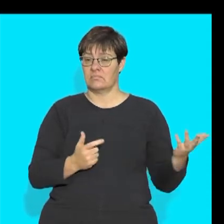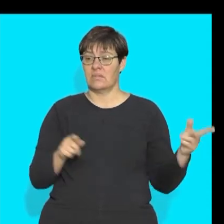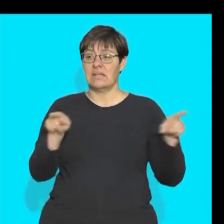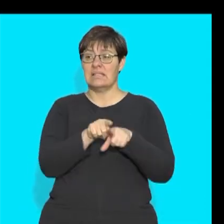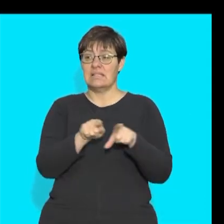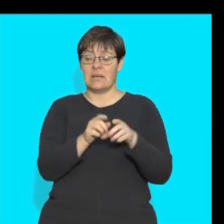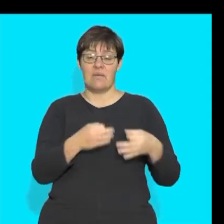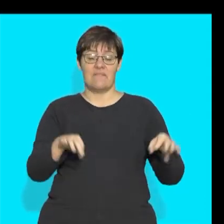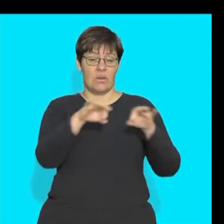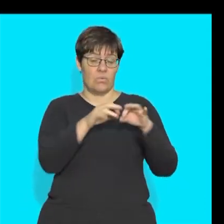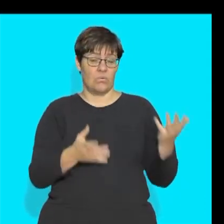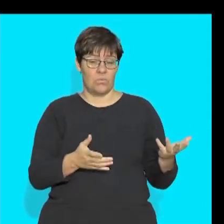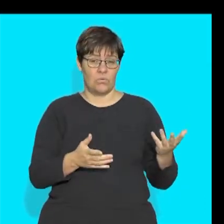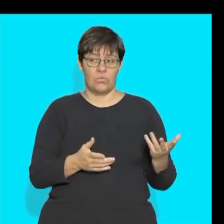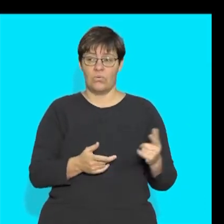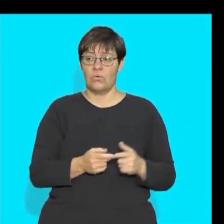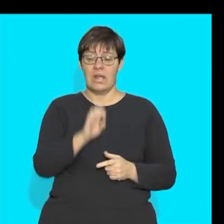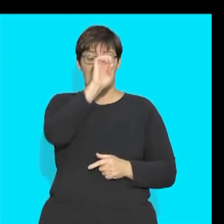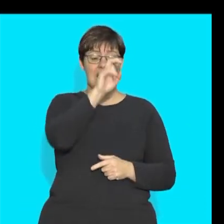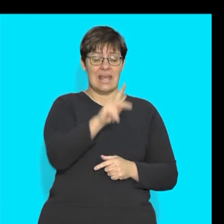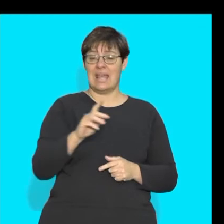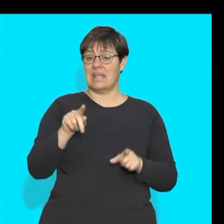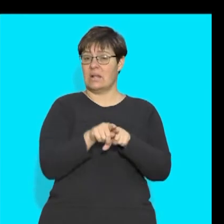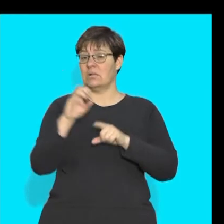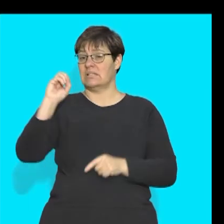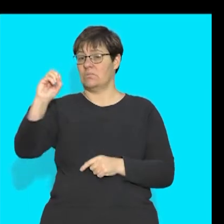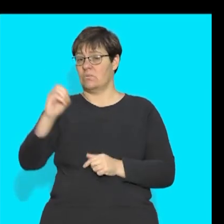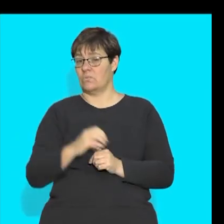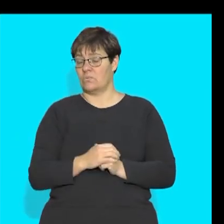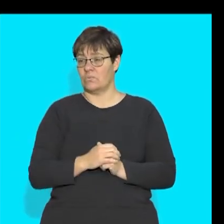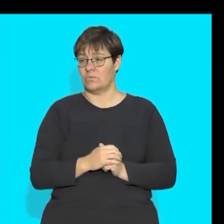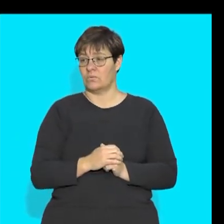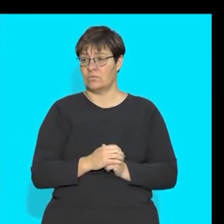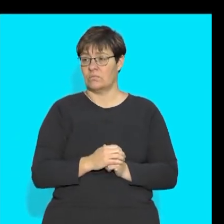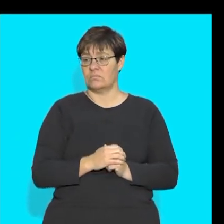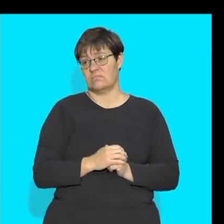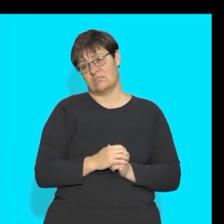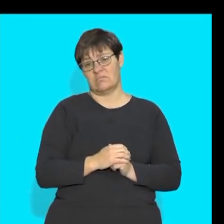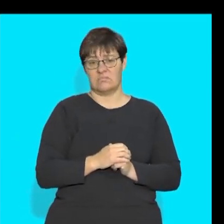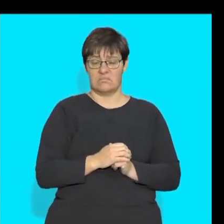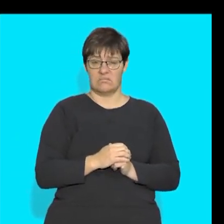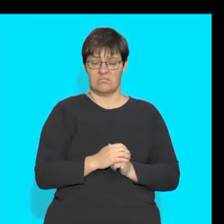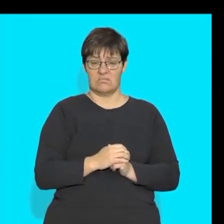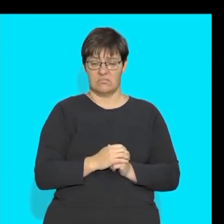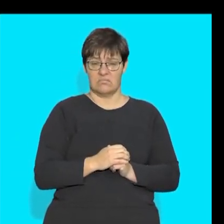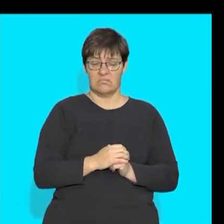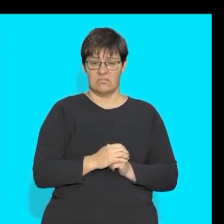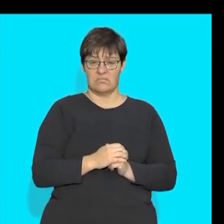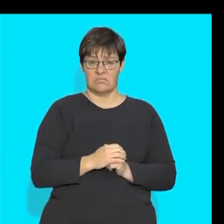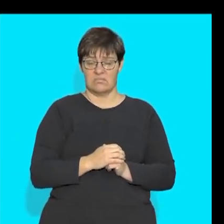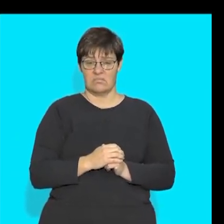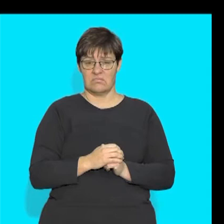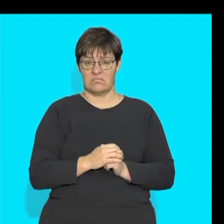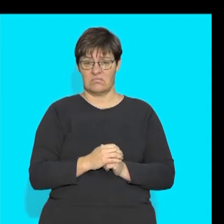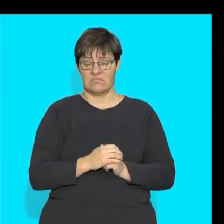if they're the same value, then my kinetic energy is 0. Well, if the electrons don't